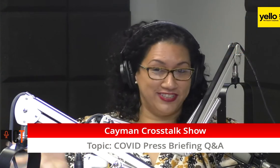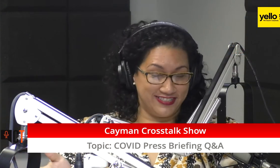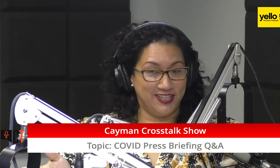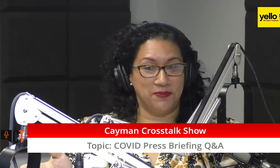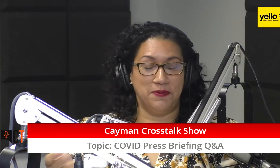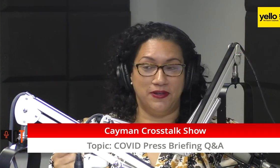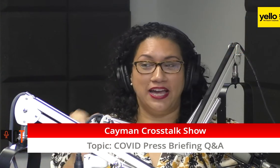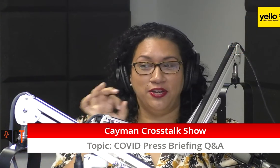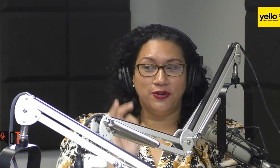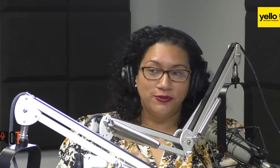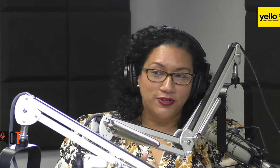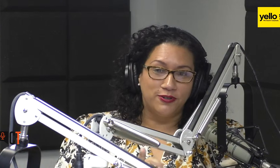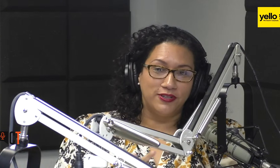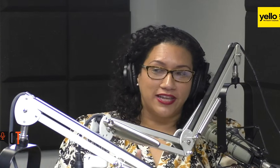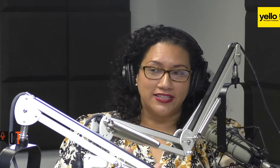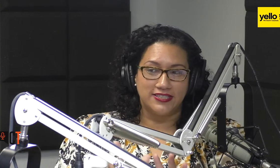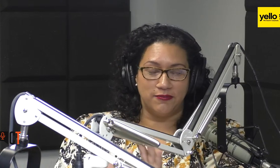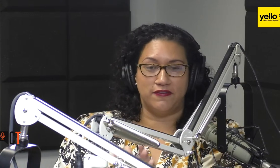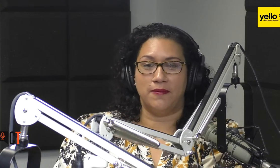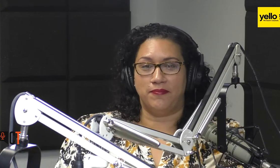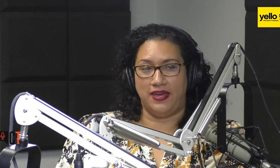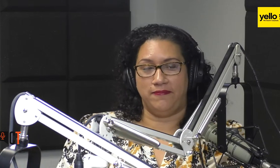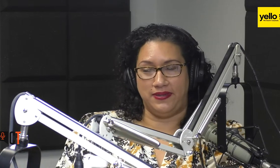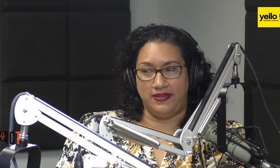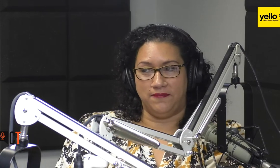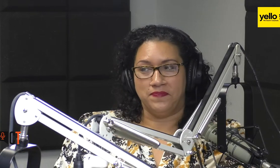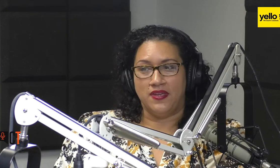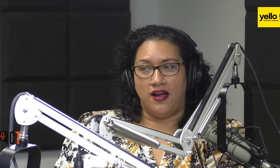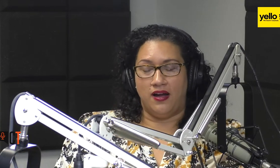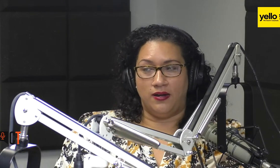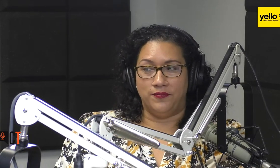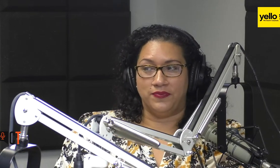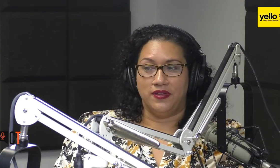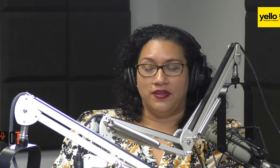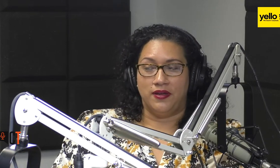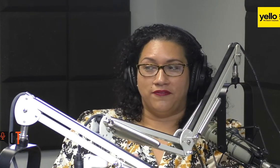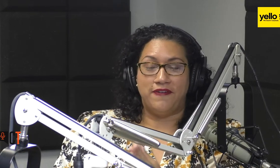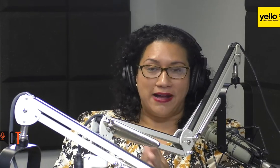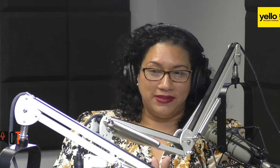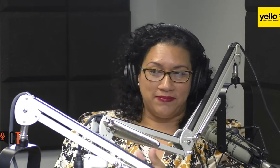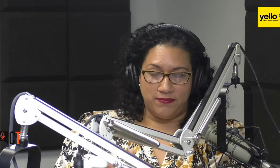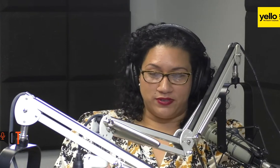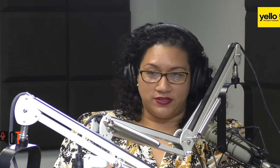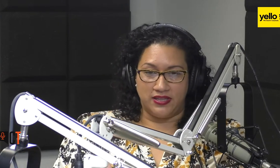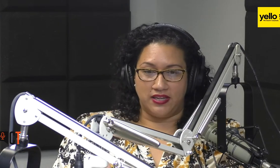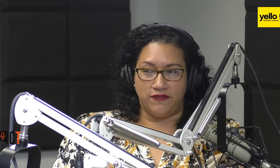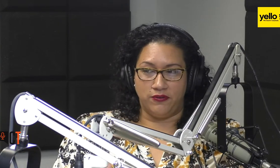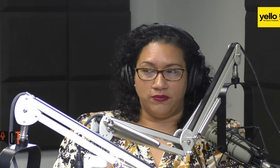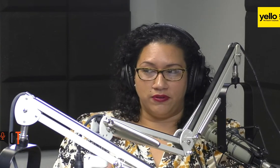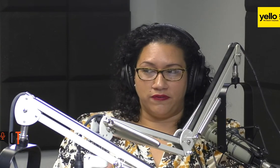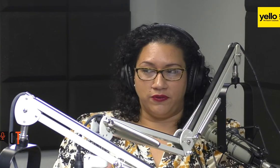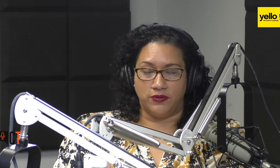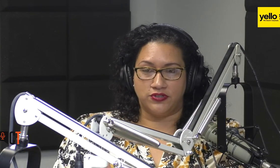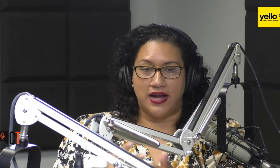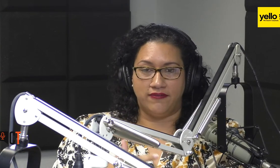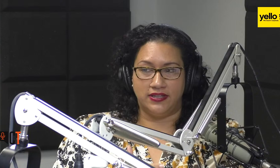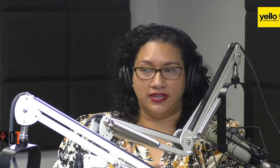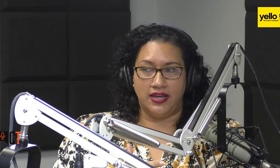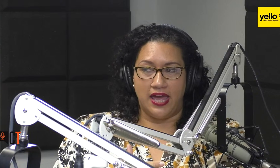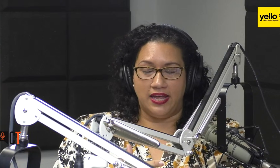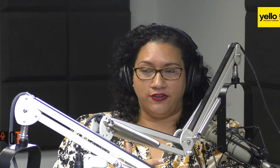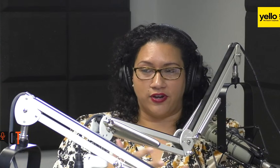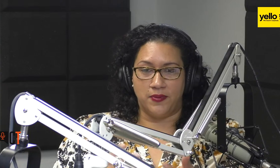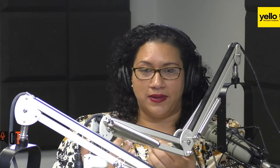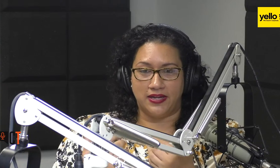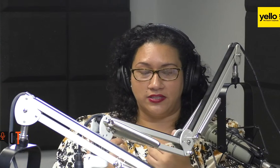people. 800, that's a lot of people. I know, though, that some of them may be family member. So like if you were